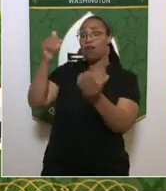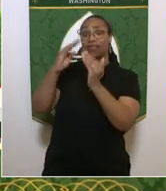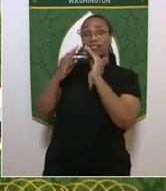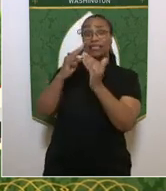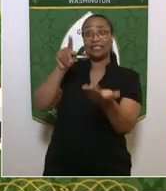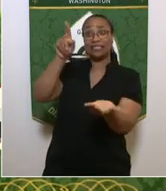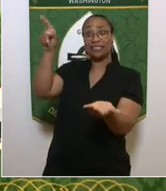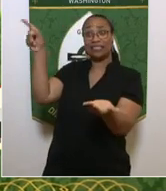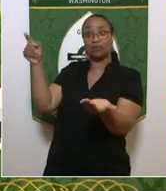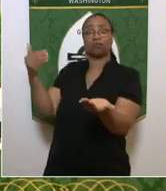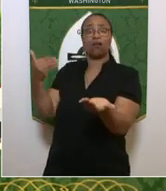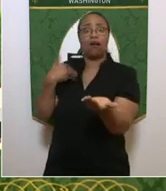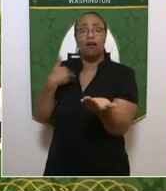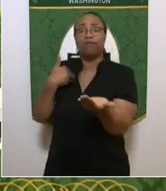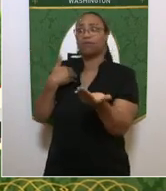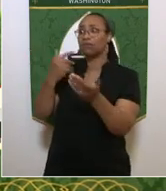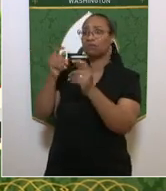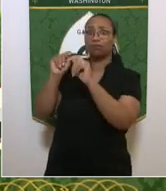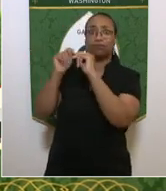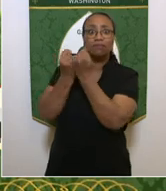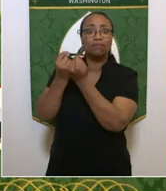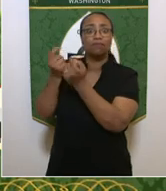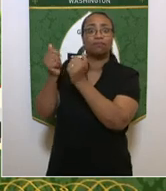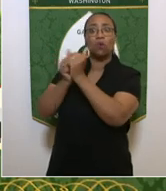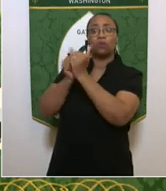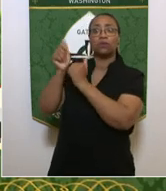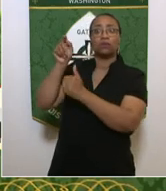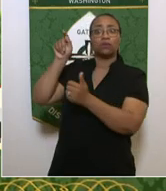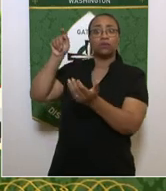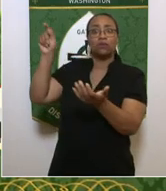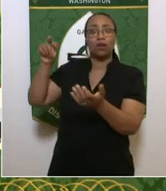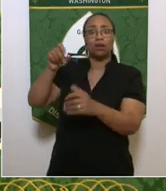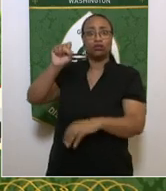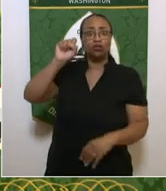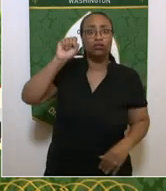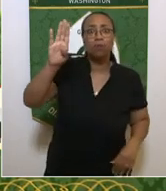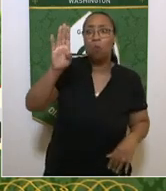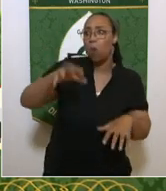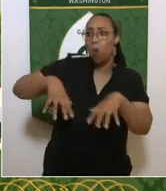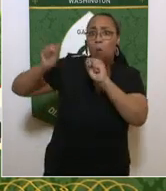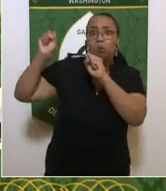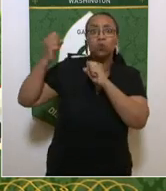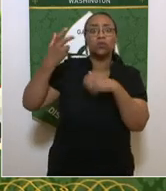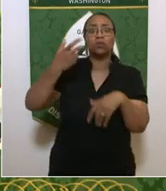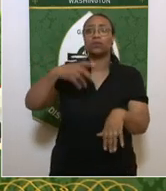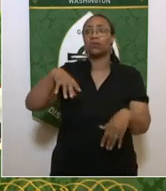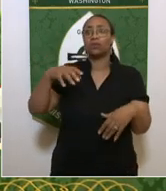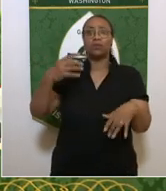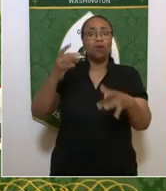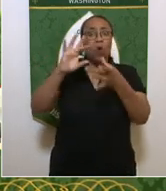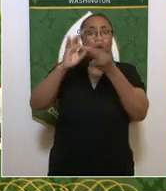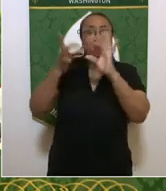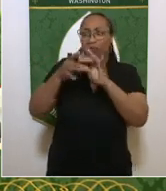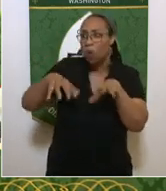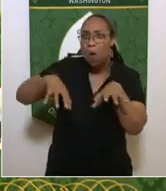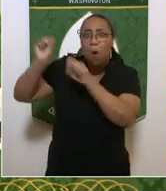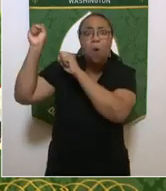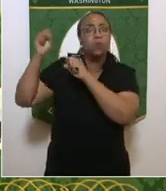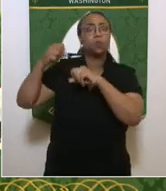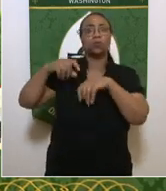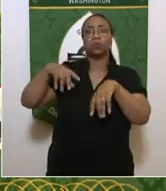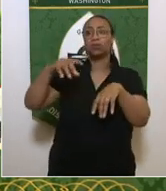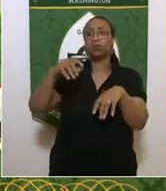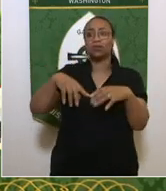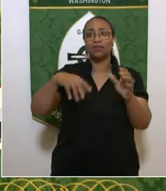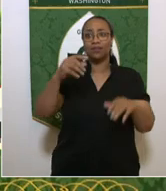Bowl. They have a stadium that can hold Taylor Swift. And so we need that